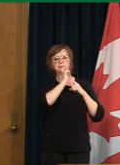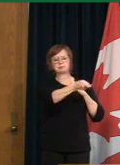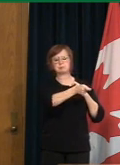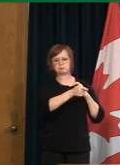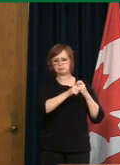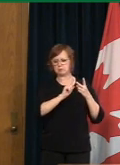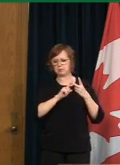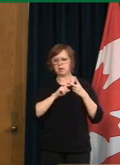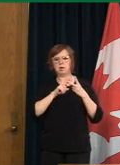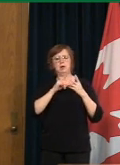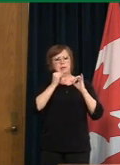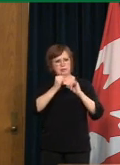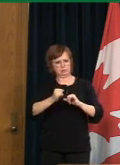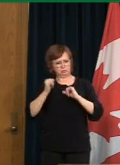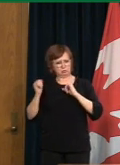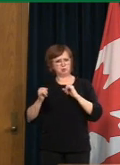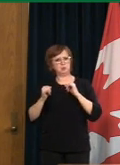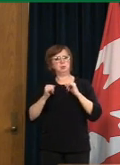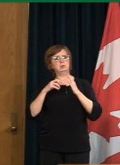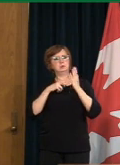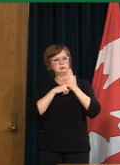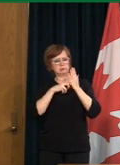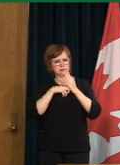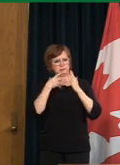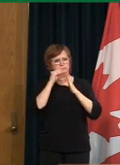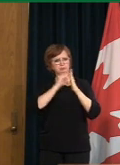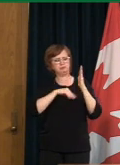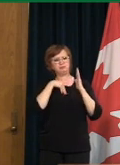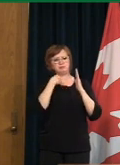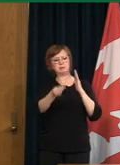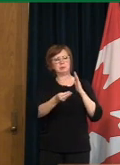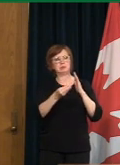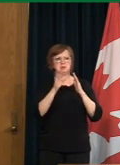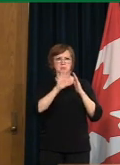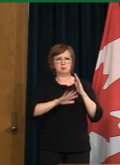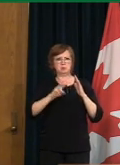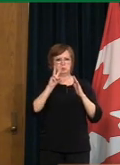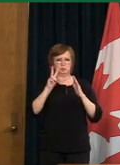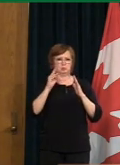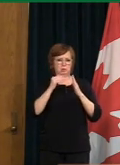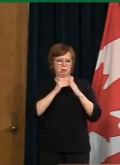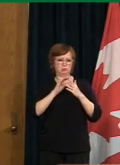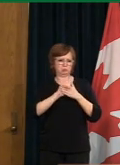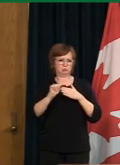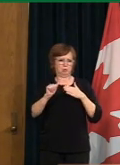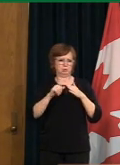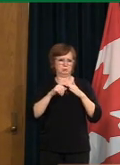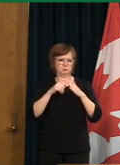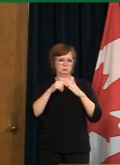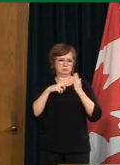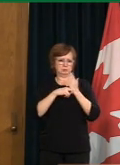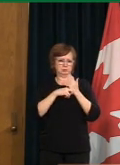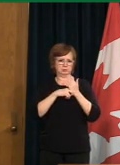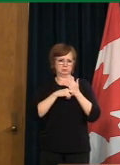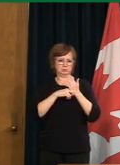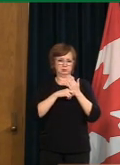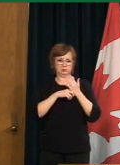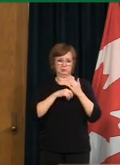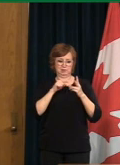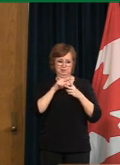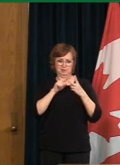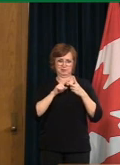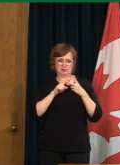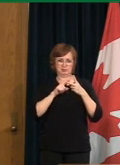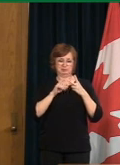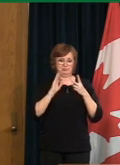individual, which I believe have been in the neighborhood of about $2,000, are among the very highest in the nation. In fact,